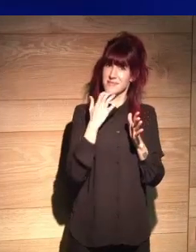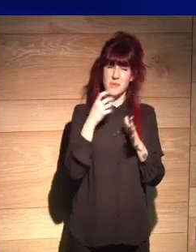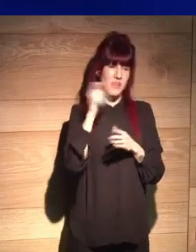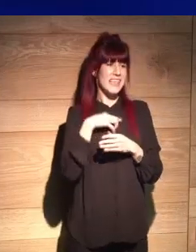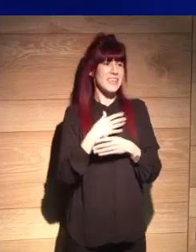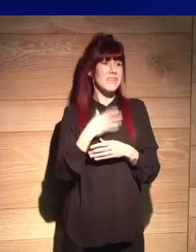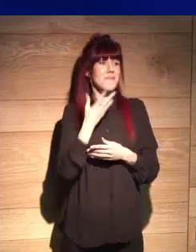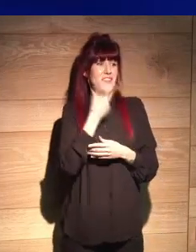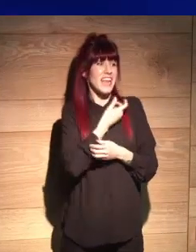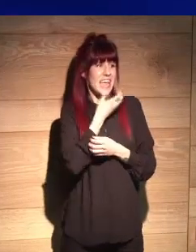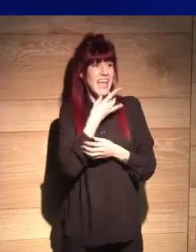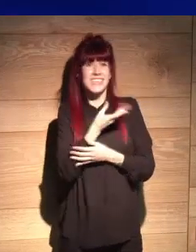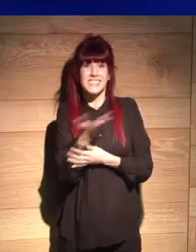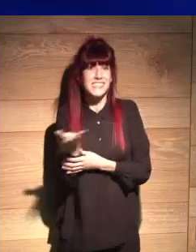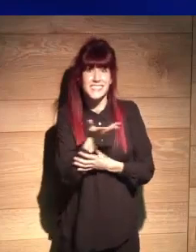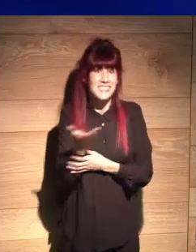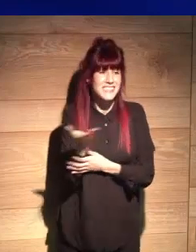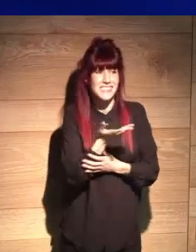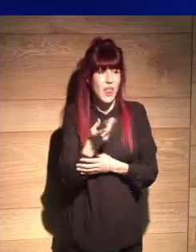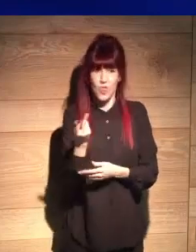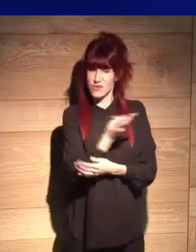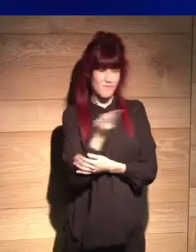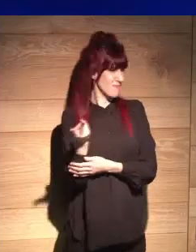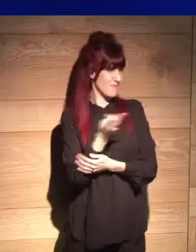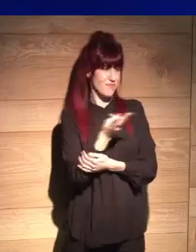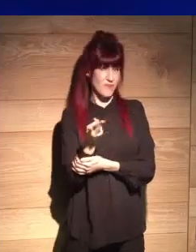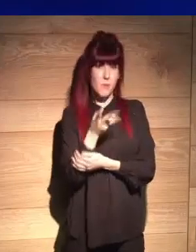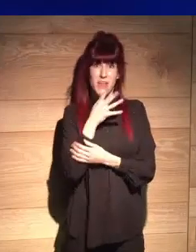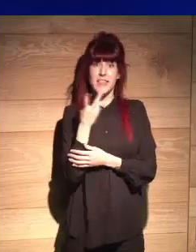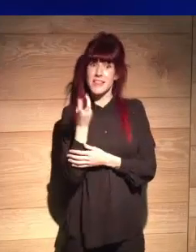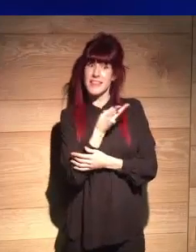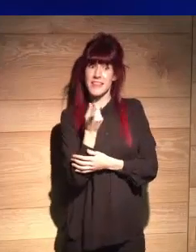And what do you keep? Both, of course, because you need